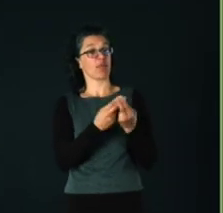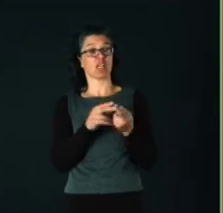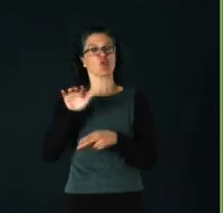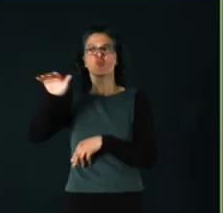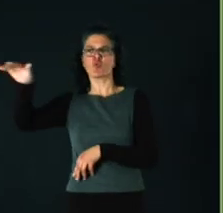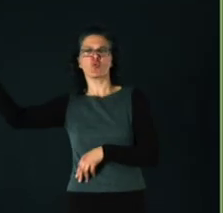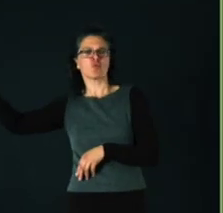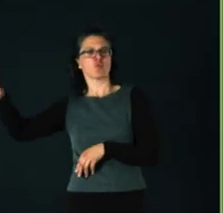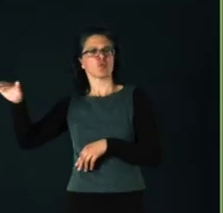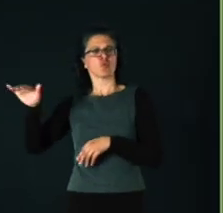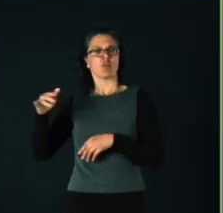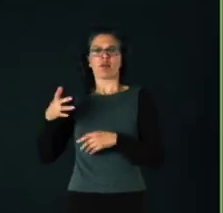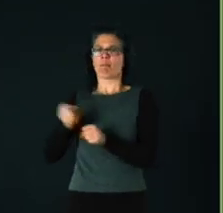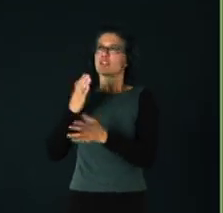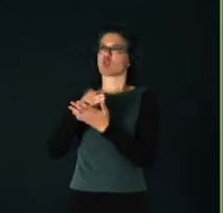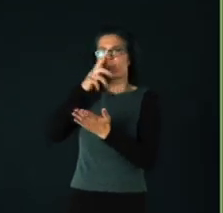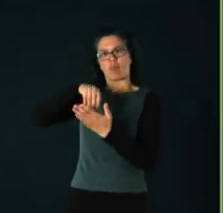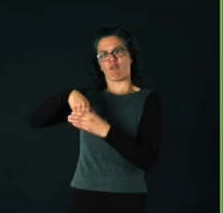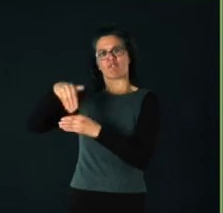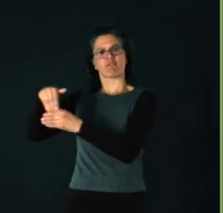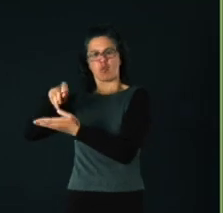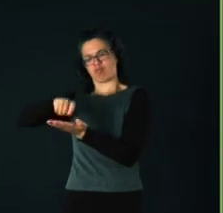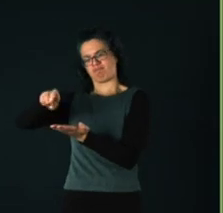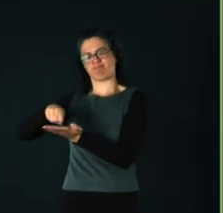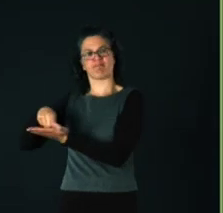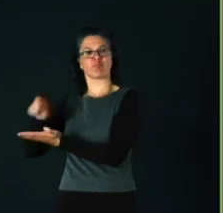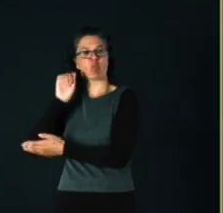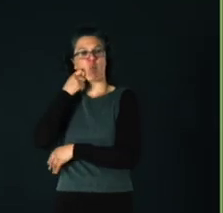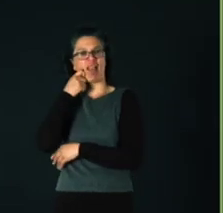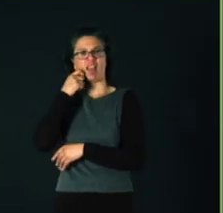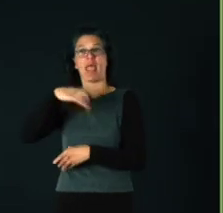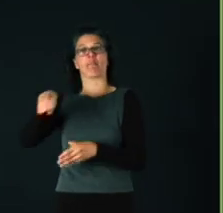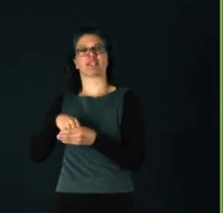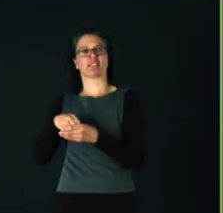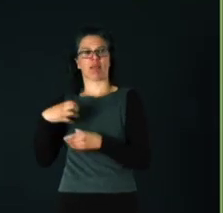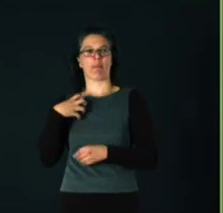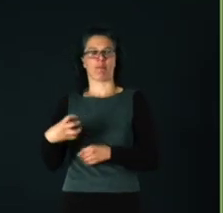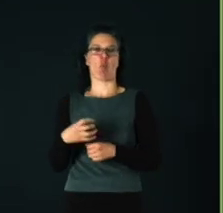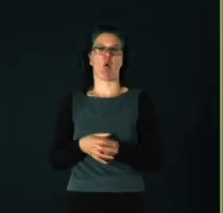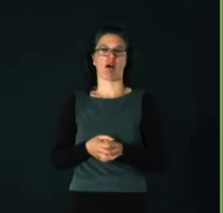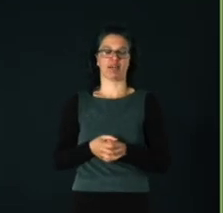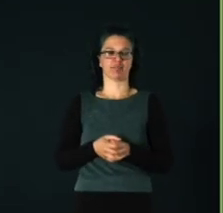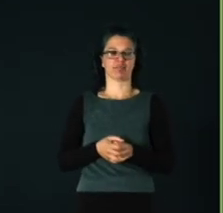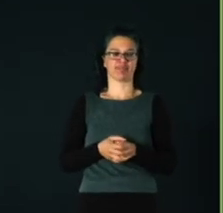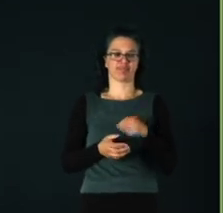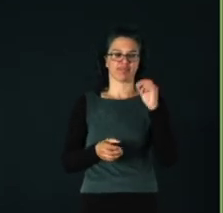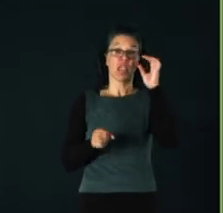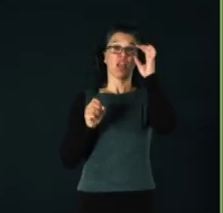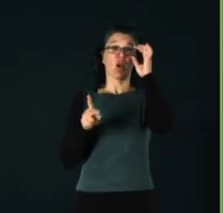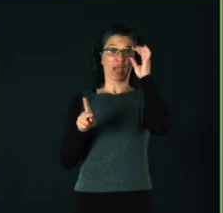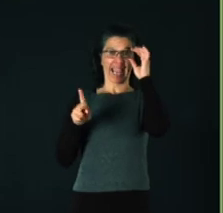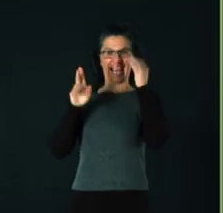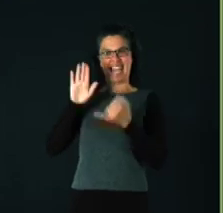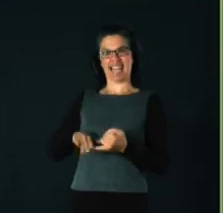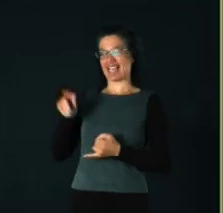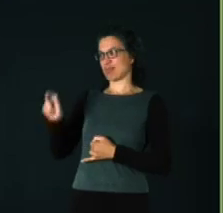participation. Okay, our last speaker tonight, last presenter, last candidate for the mayoralty of Whangarei is